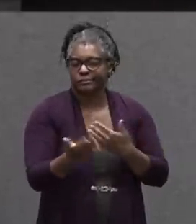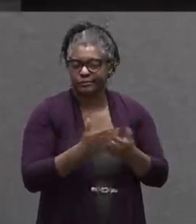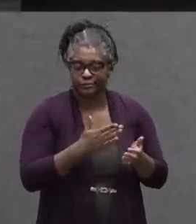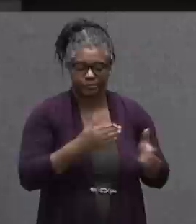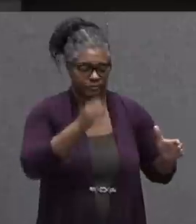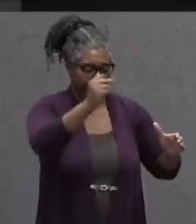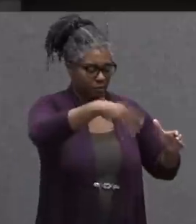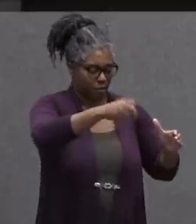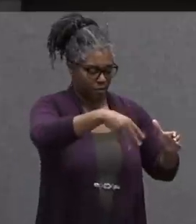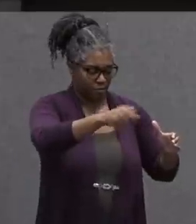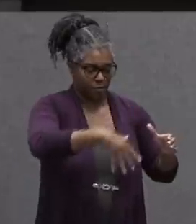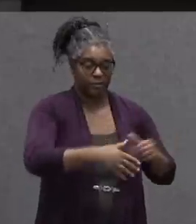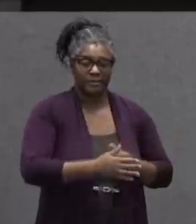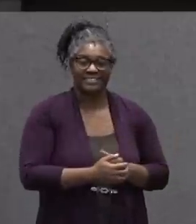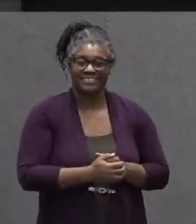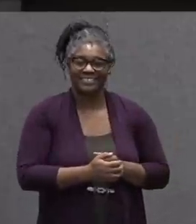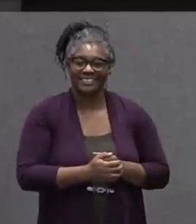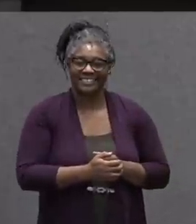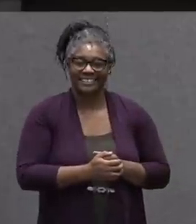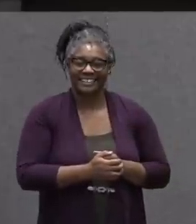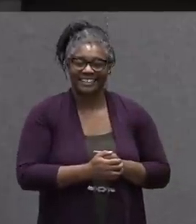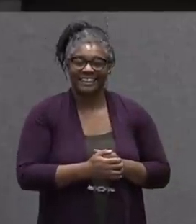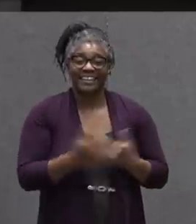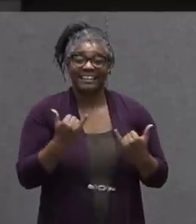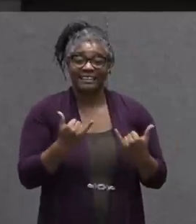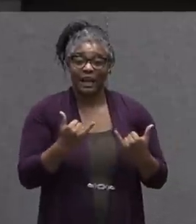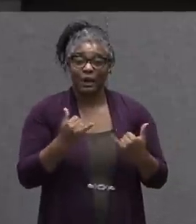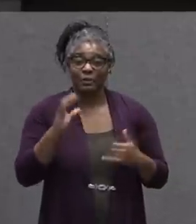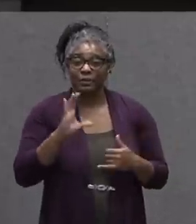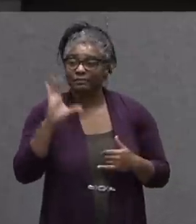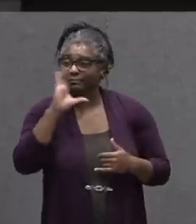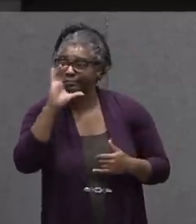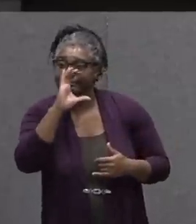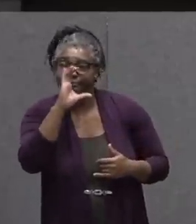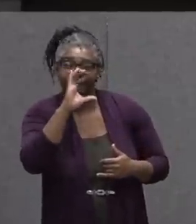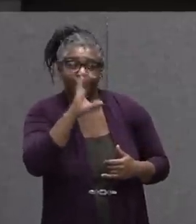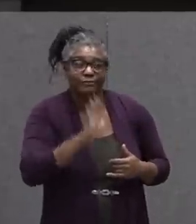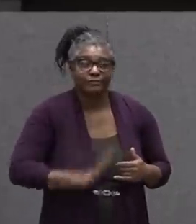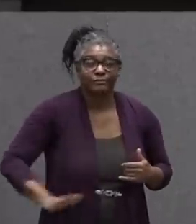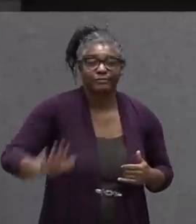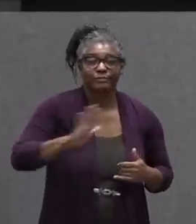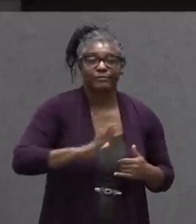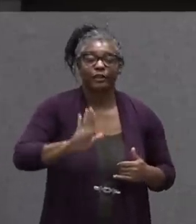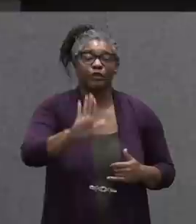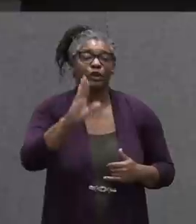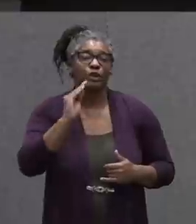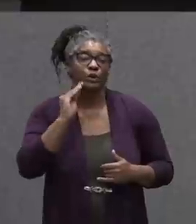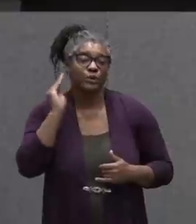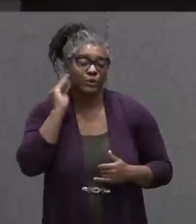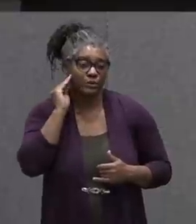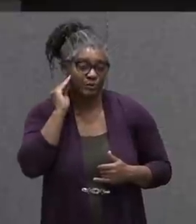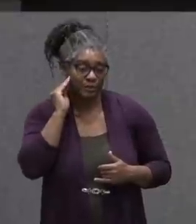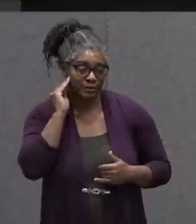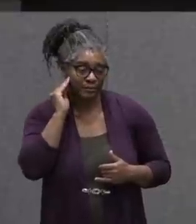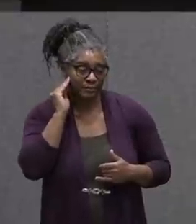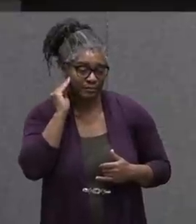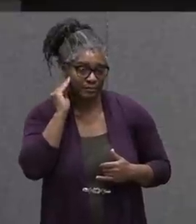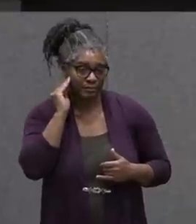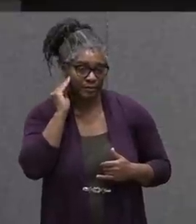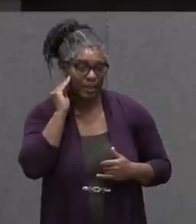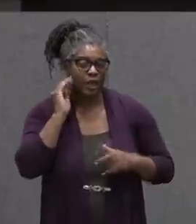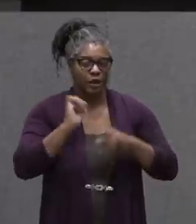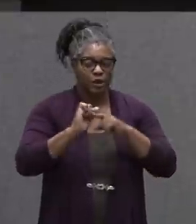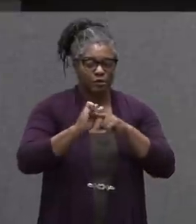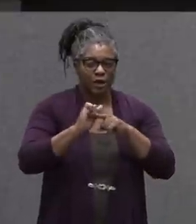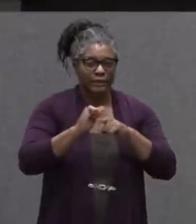Now, this is a scavenger hunt game around your house to get your ears trained for finding words with